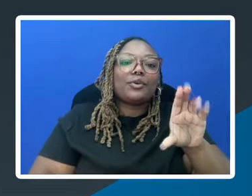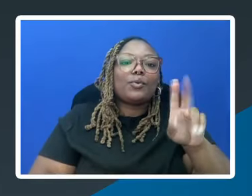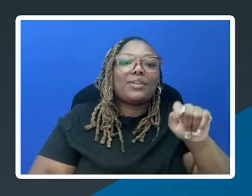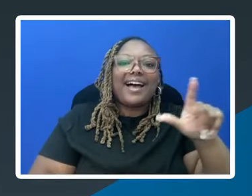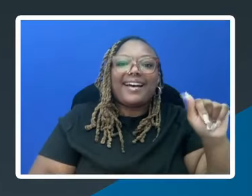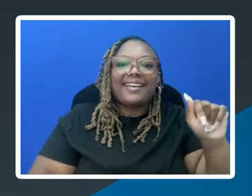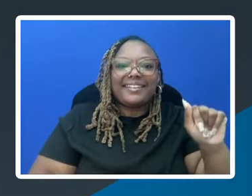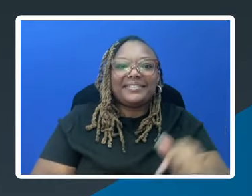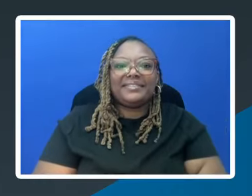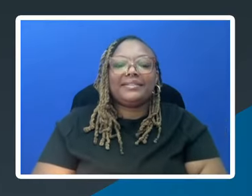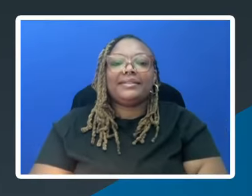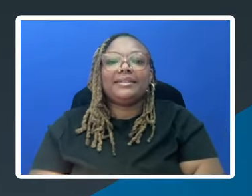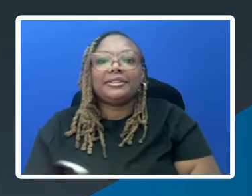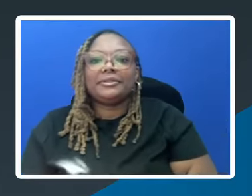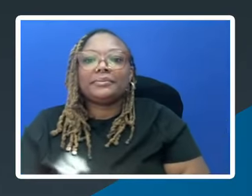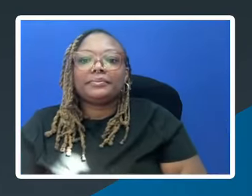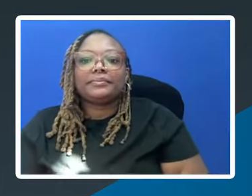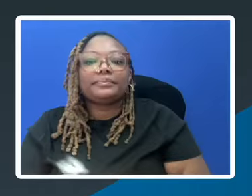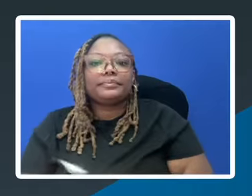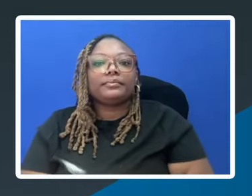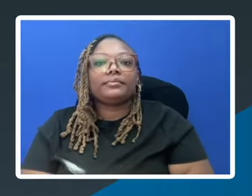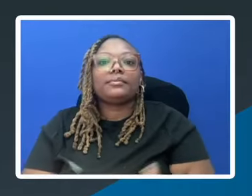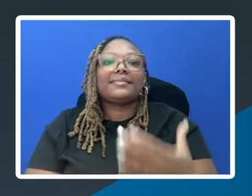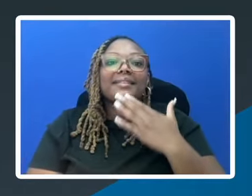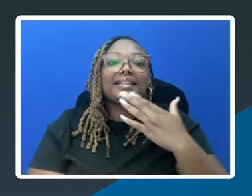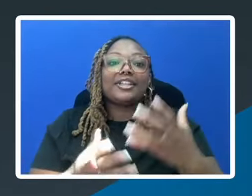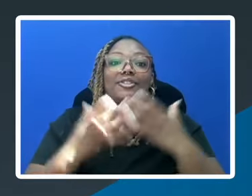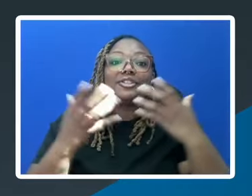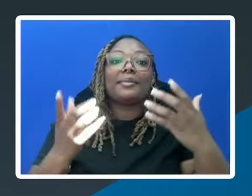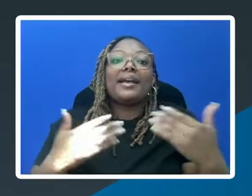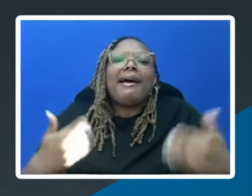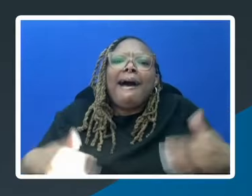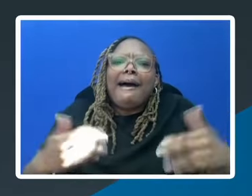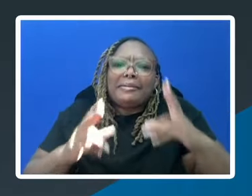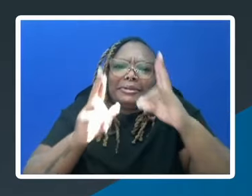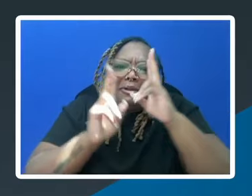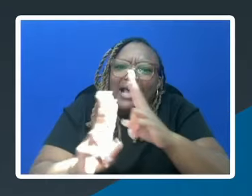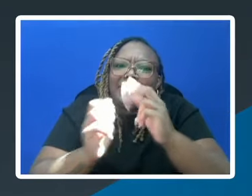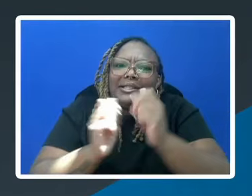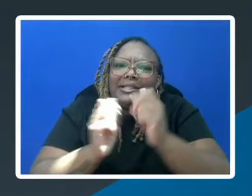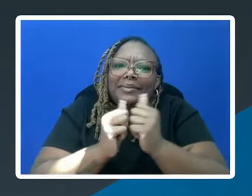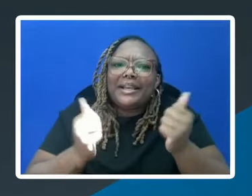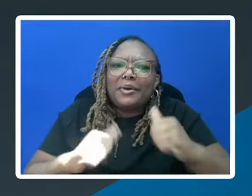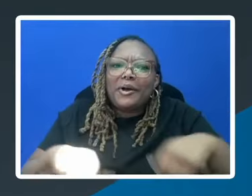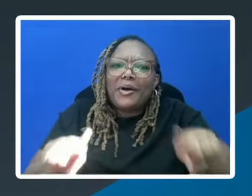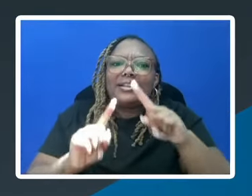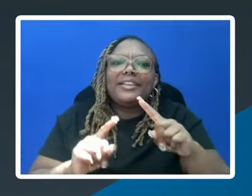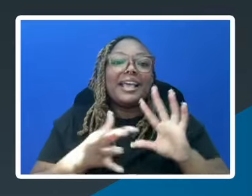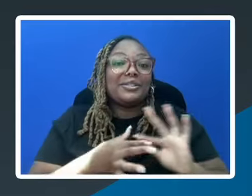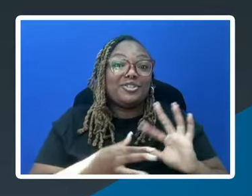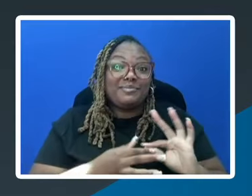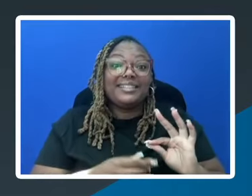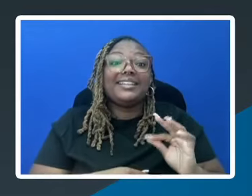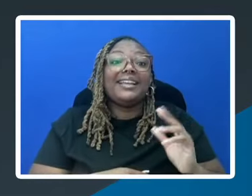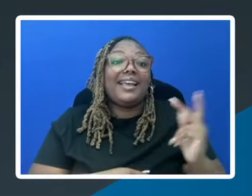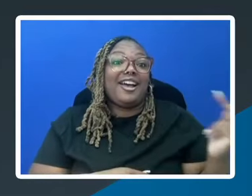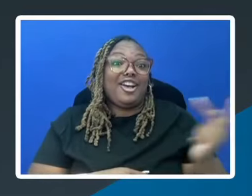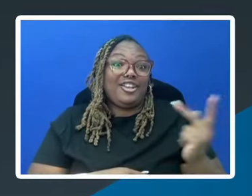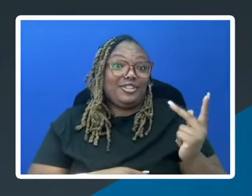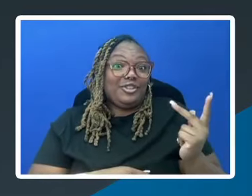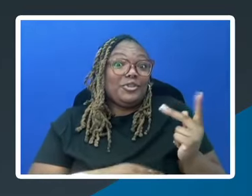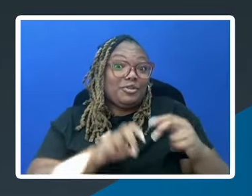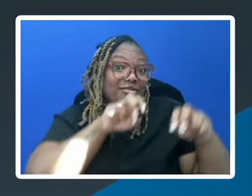Thank you so much. I am so honored to be here with you. It's so fun. As you mentioned, we used to sit down the hall from each other. Now we sit